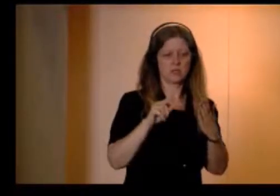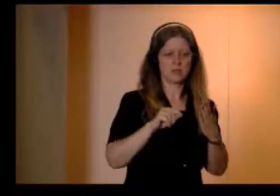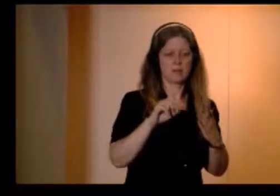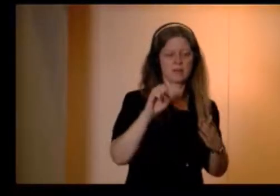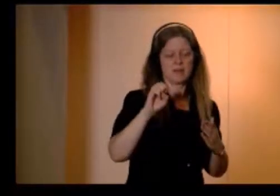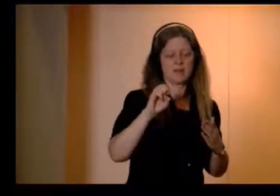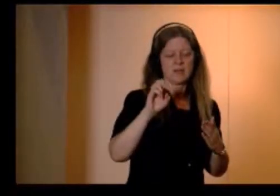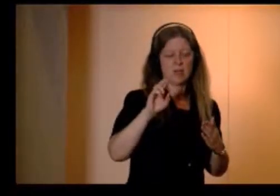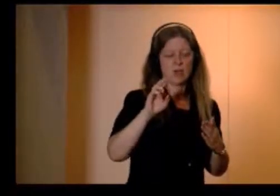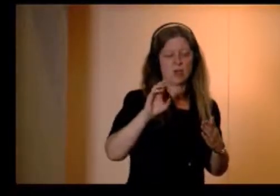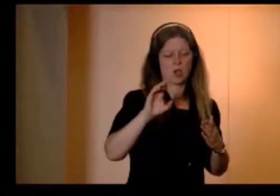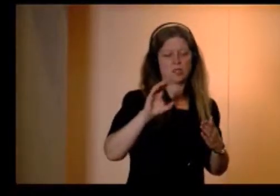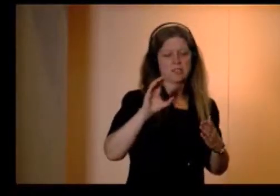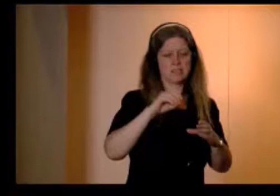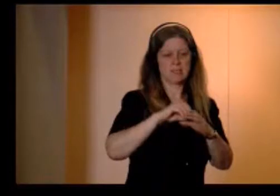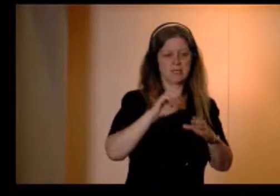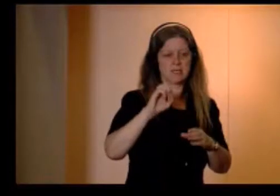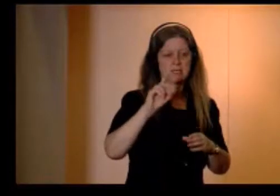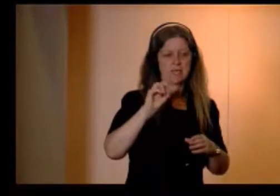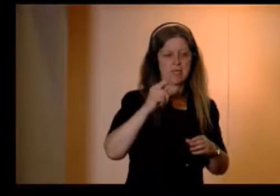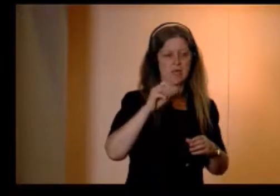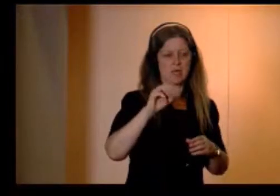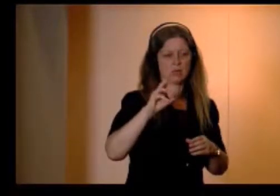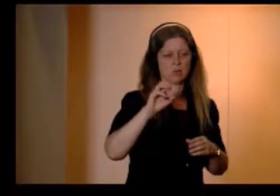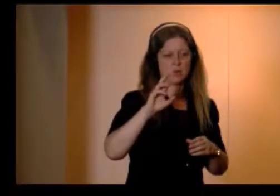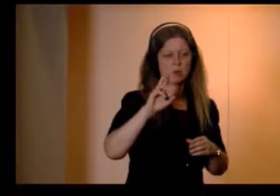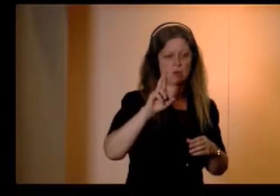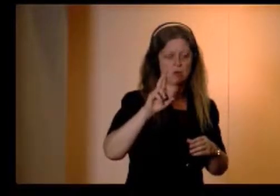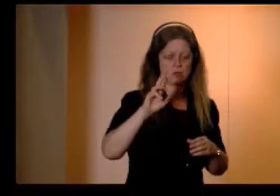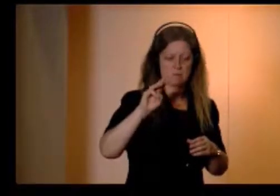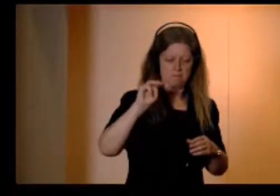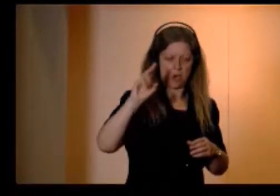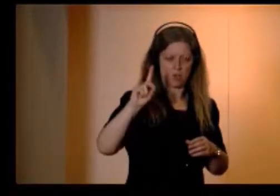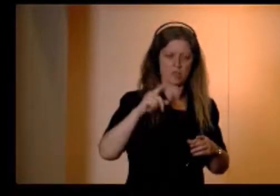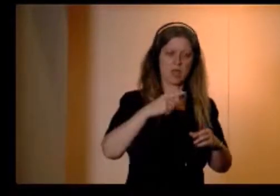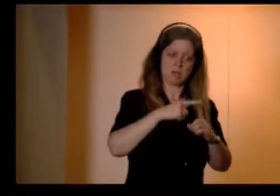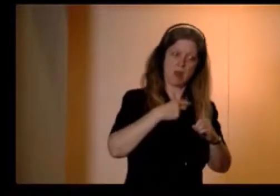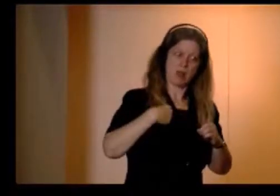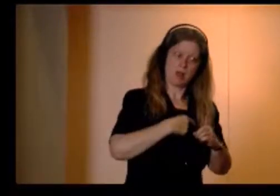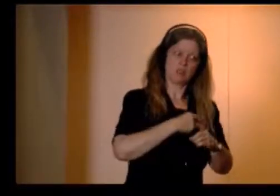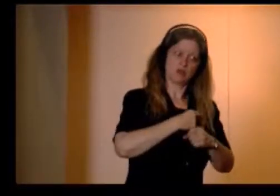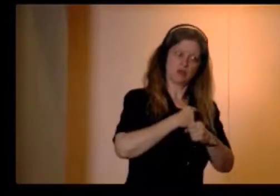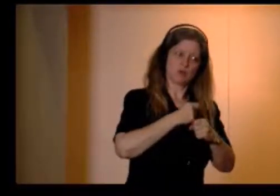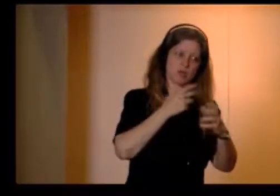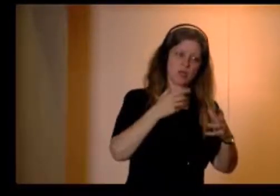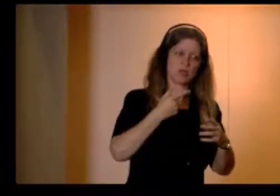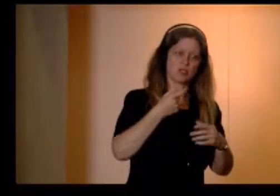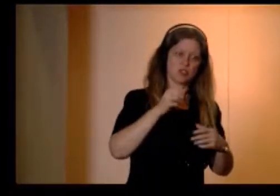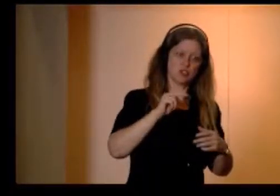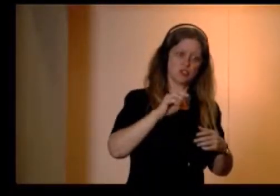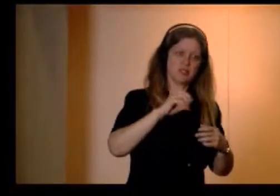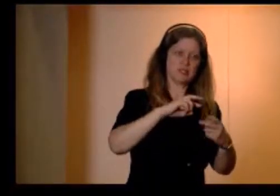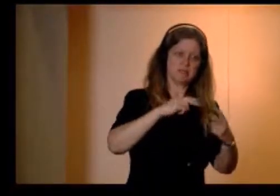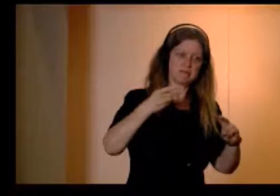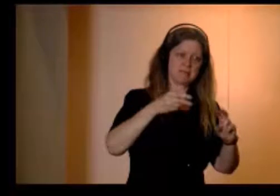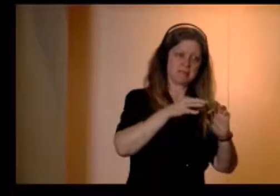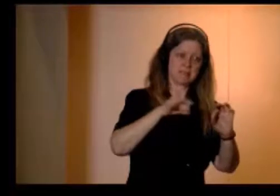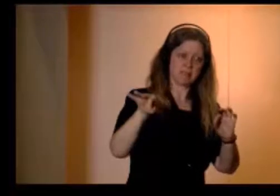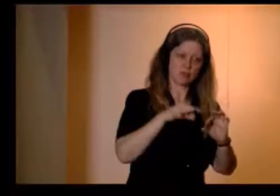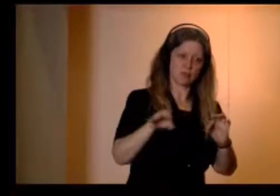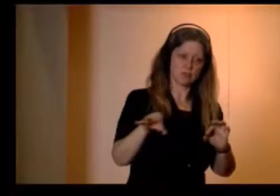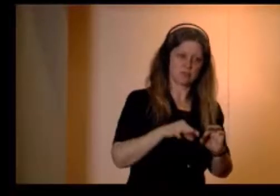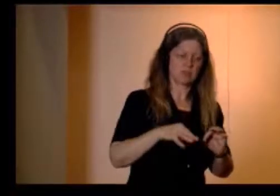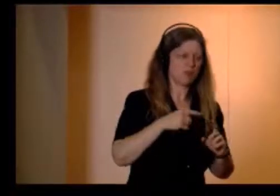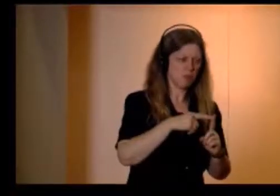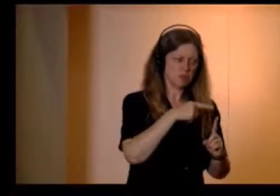in Edgewater, Maryland. And then we're also creating a lot of gene sequences. And there's even more than that. There's sound, video, all sorts of different